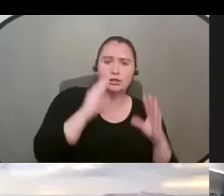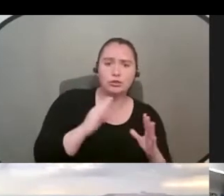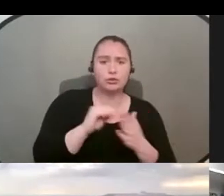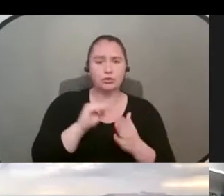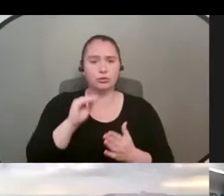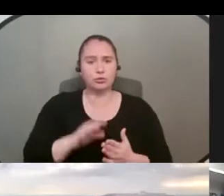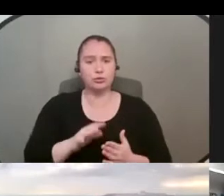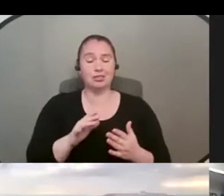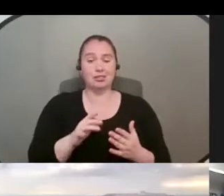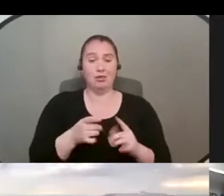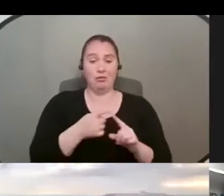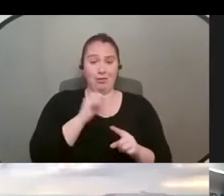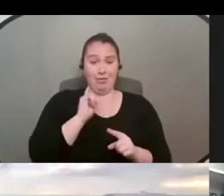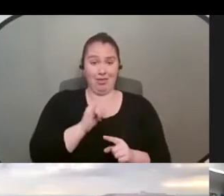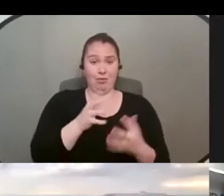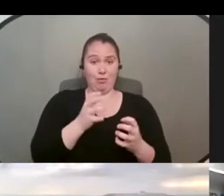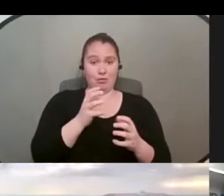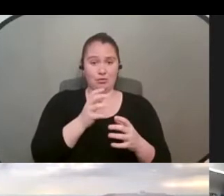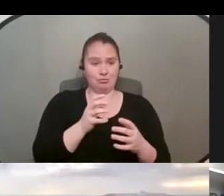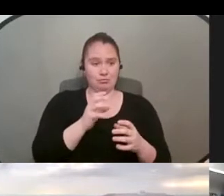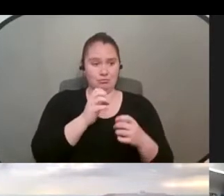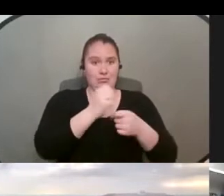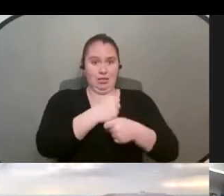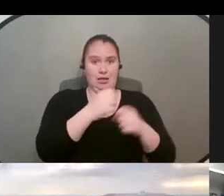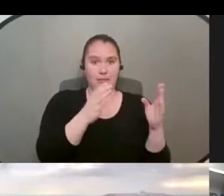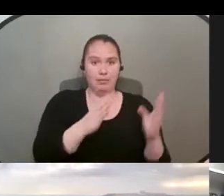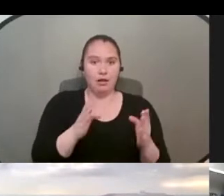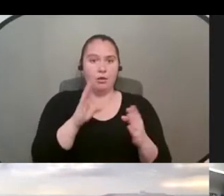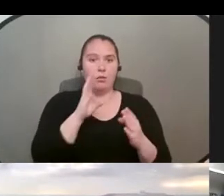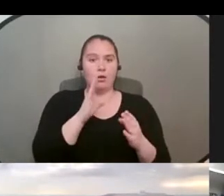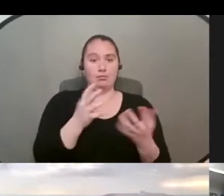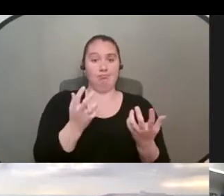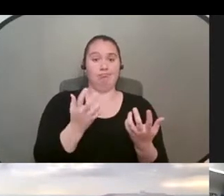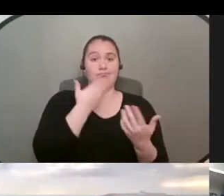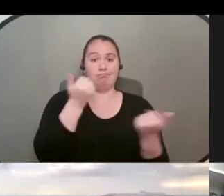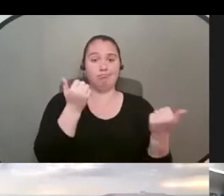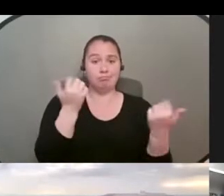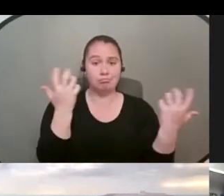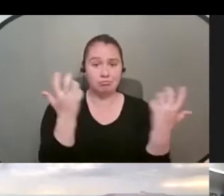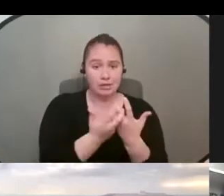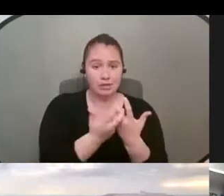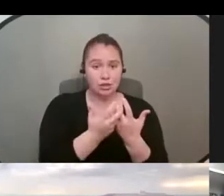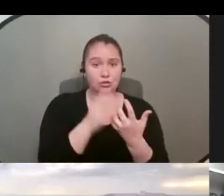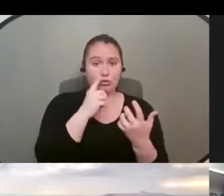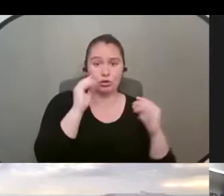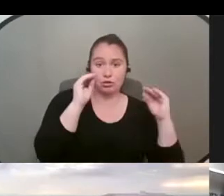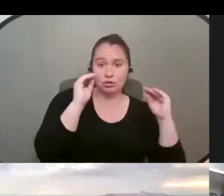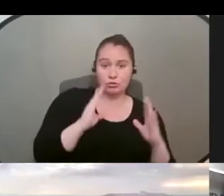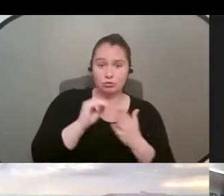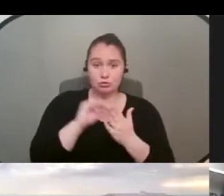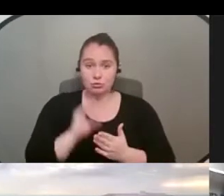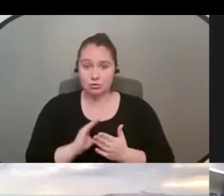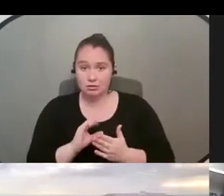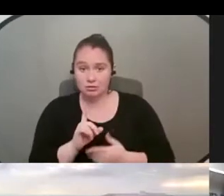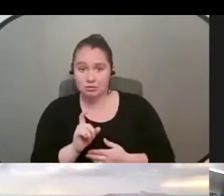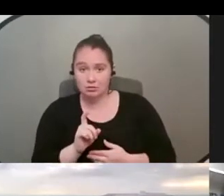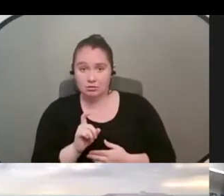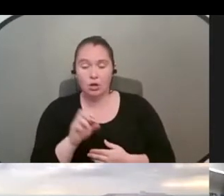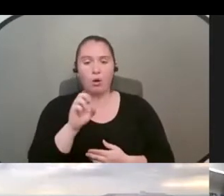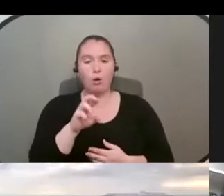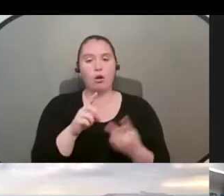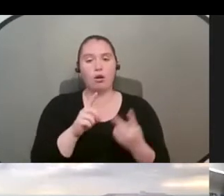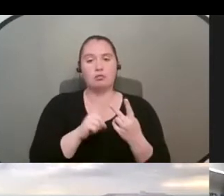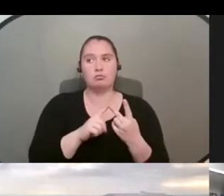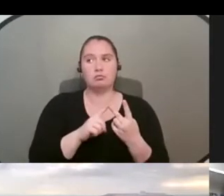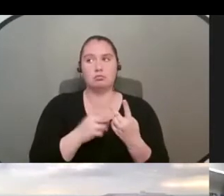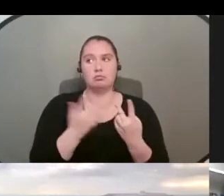that, do we want to adopt a plan that aligns with the highest and best use for our students and teachers? Or do we say, in